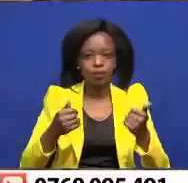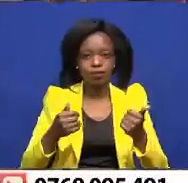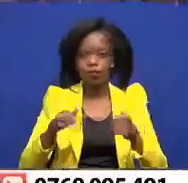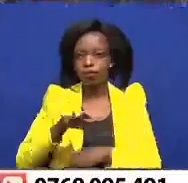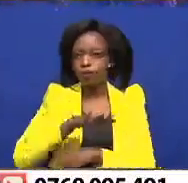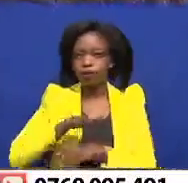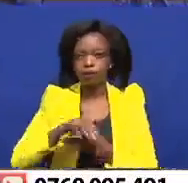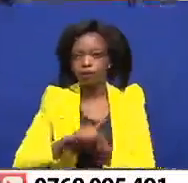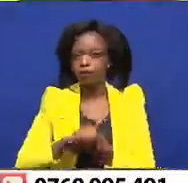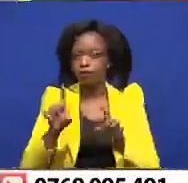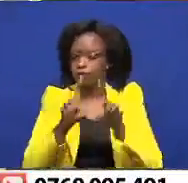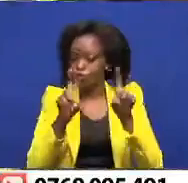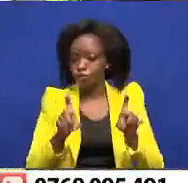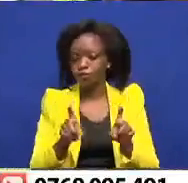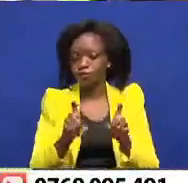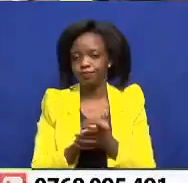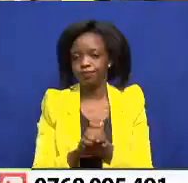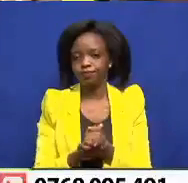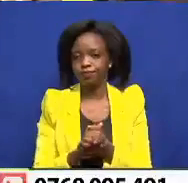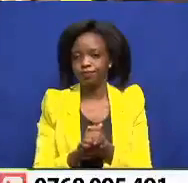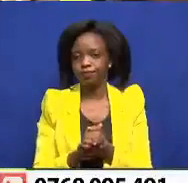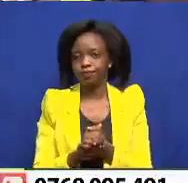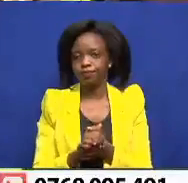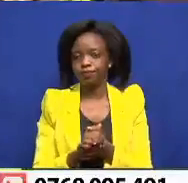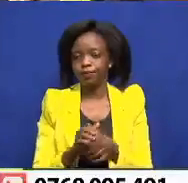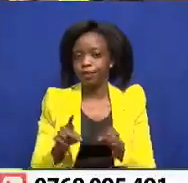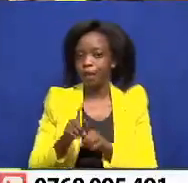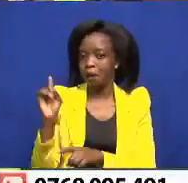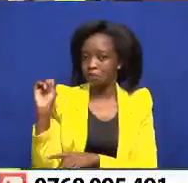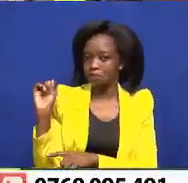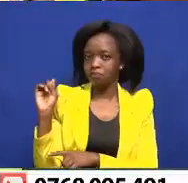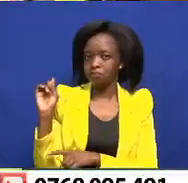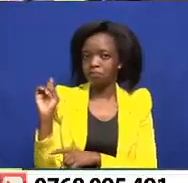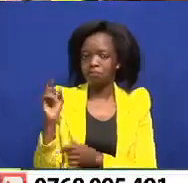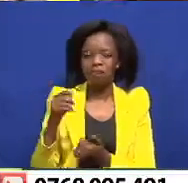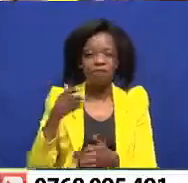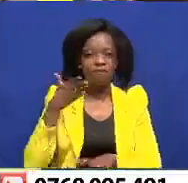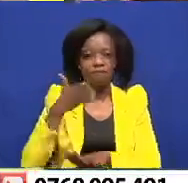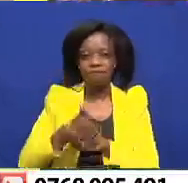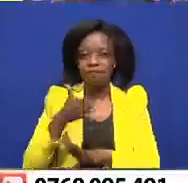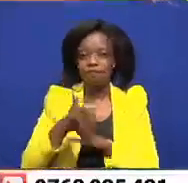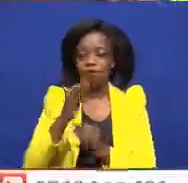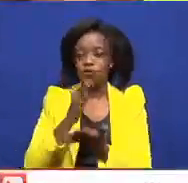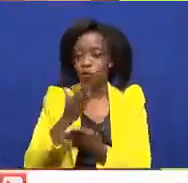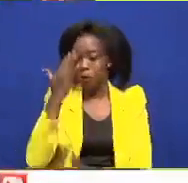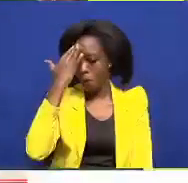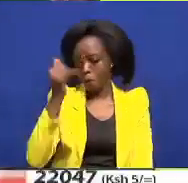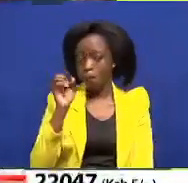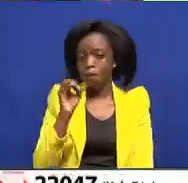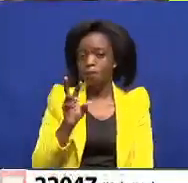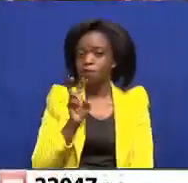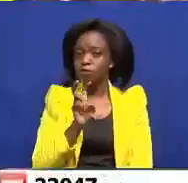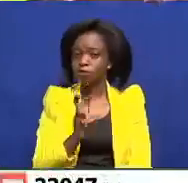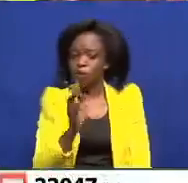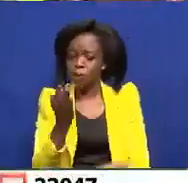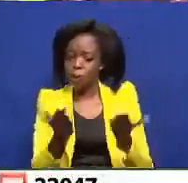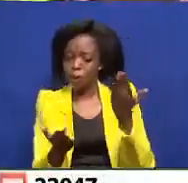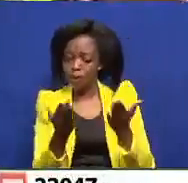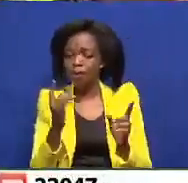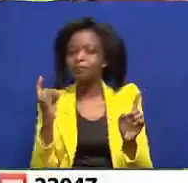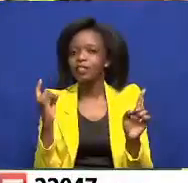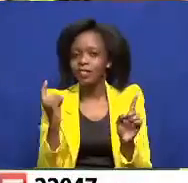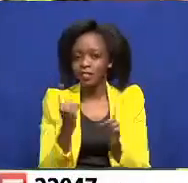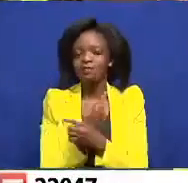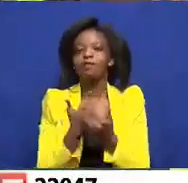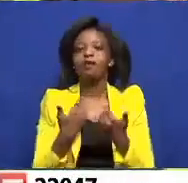construction into question. Sema hii unajua ni kama ilijengwa ni ponoko by the way. Kwa sababu ukiangalia ile na hii kuna